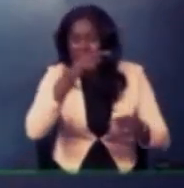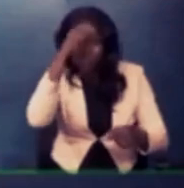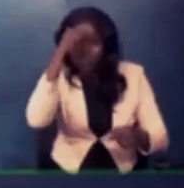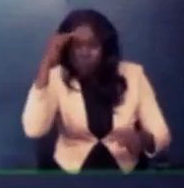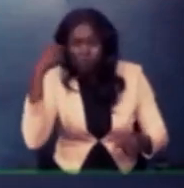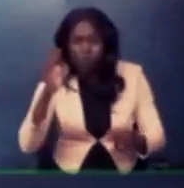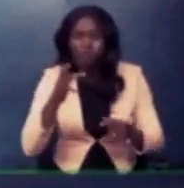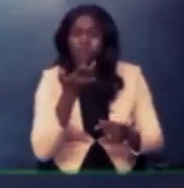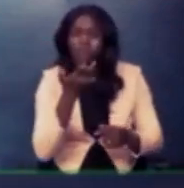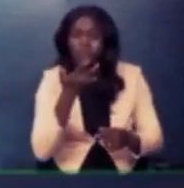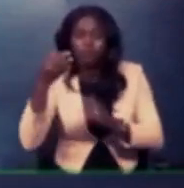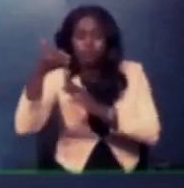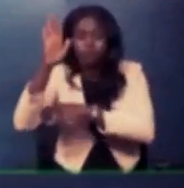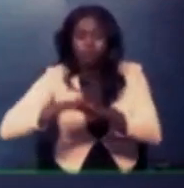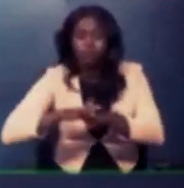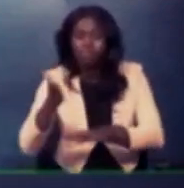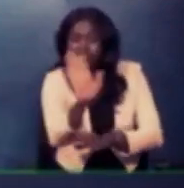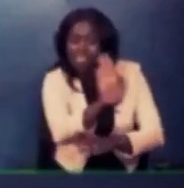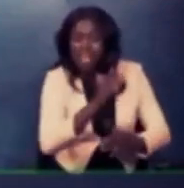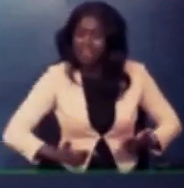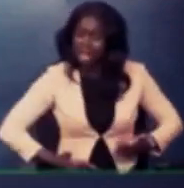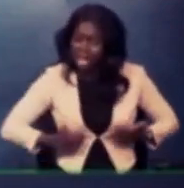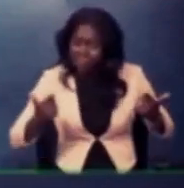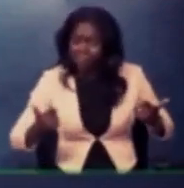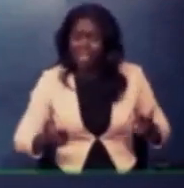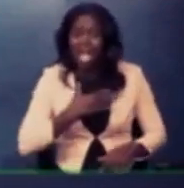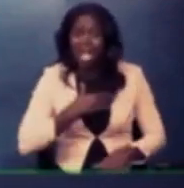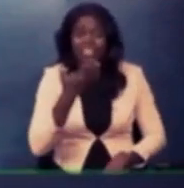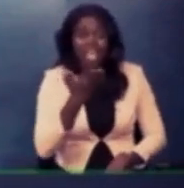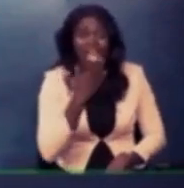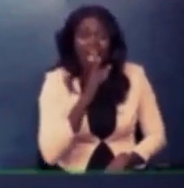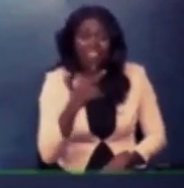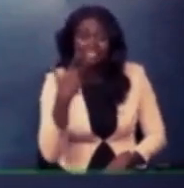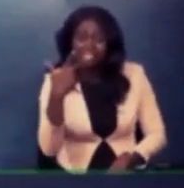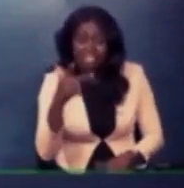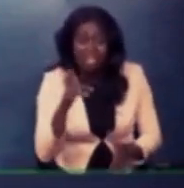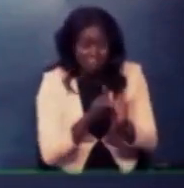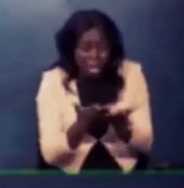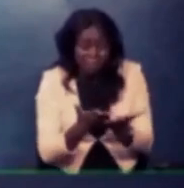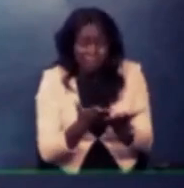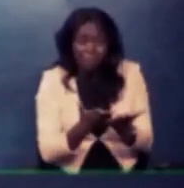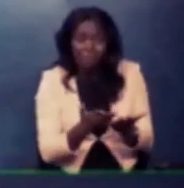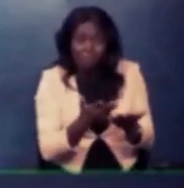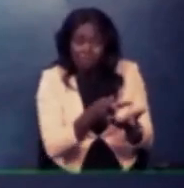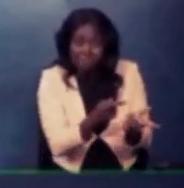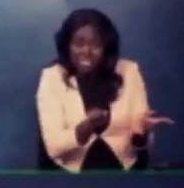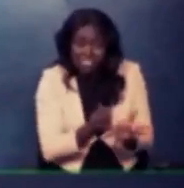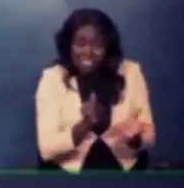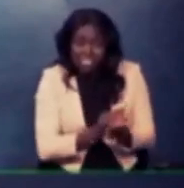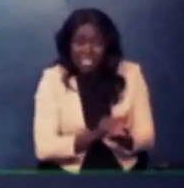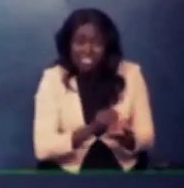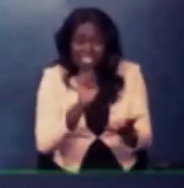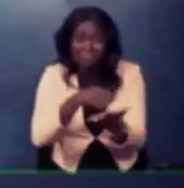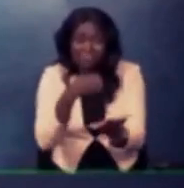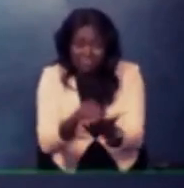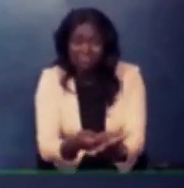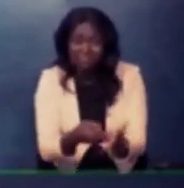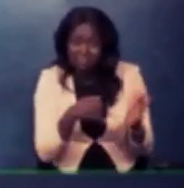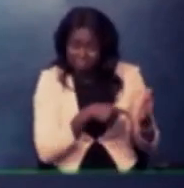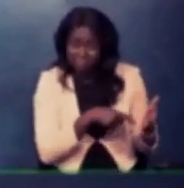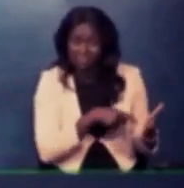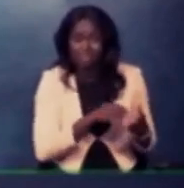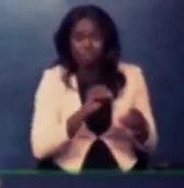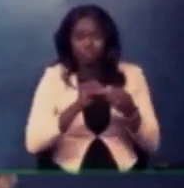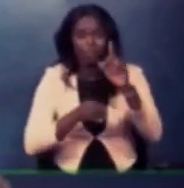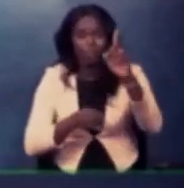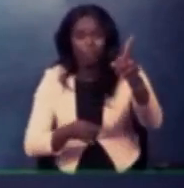their life. And there are three biblical indices that attest to the presence of favor. Number one, unusual